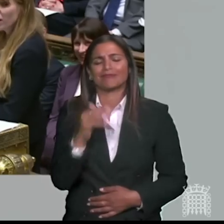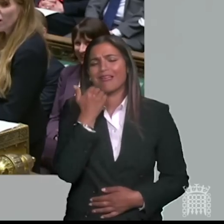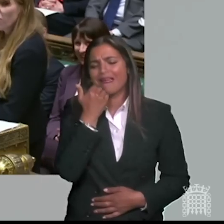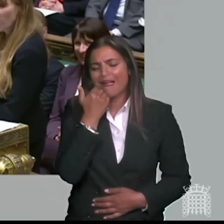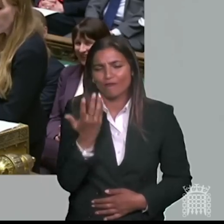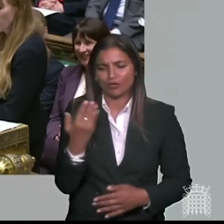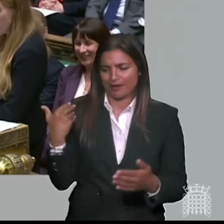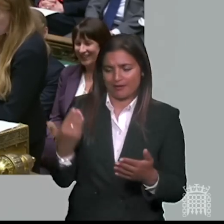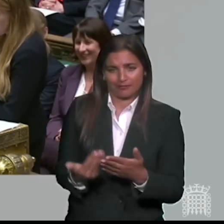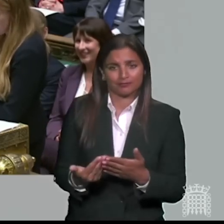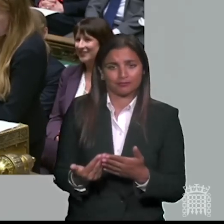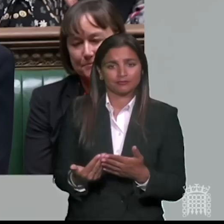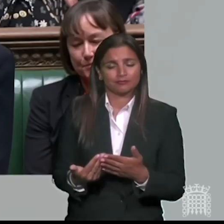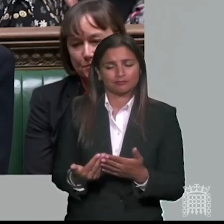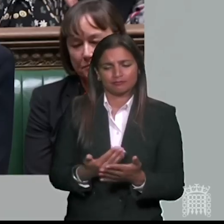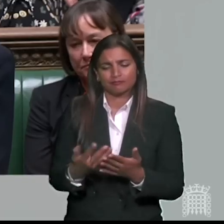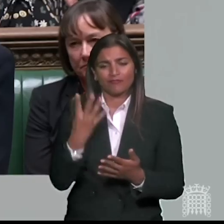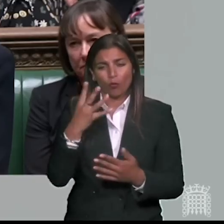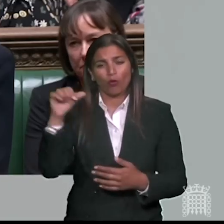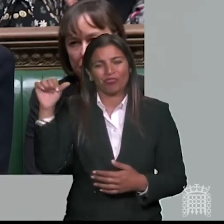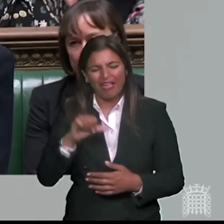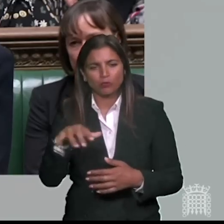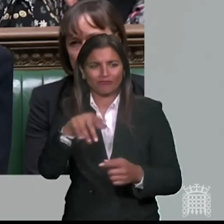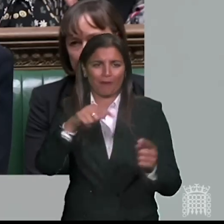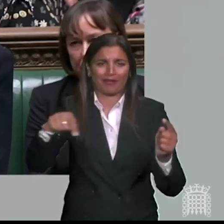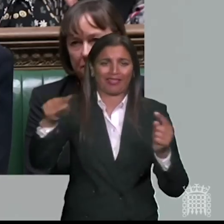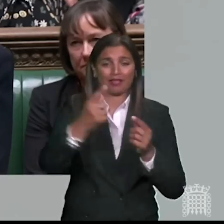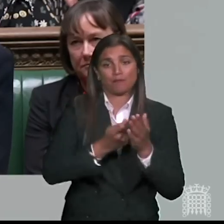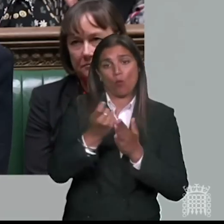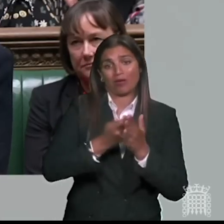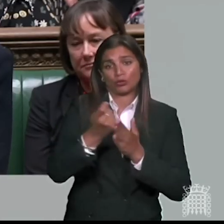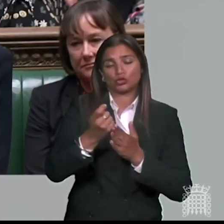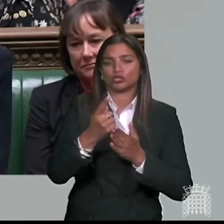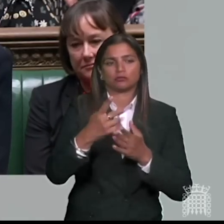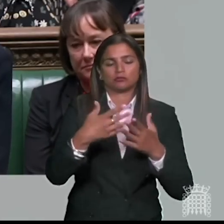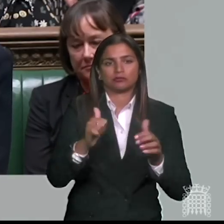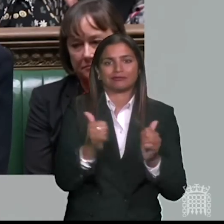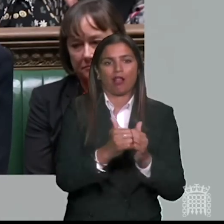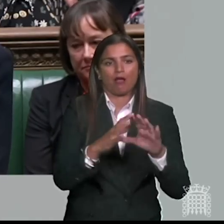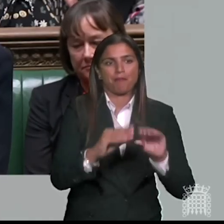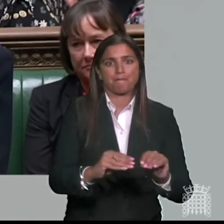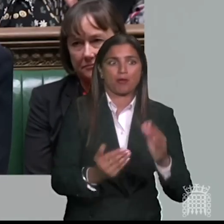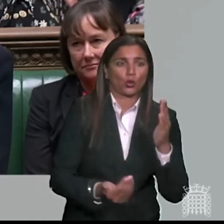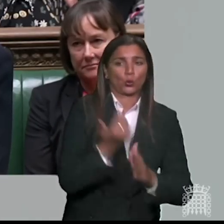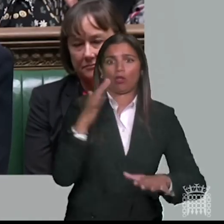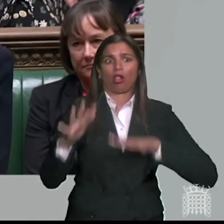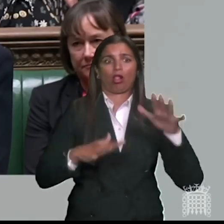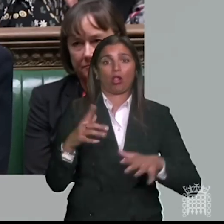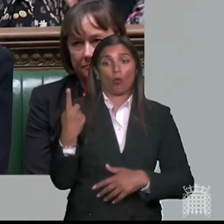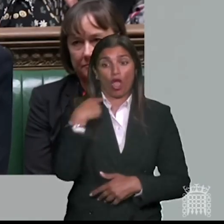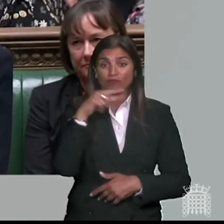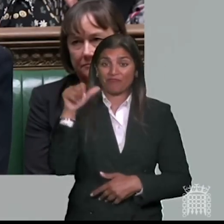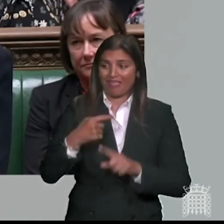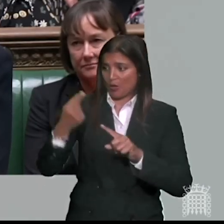day, 4,000 families' mortgages deals expire, 100,000 more since we last met,